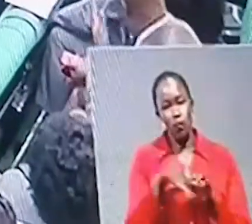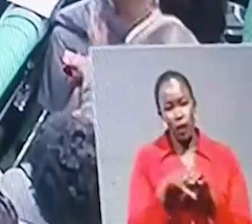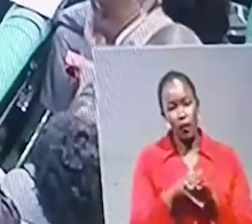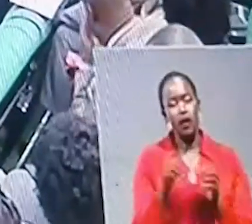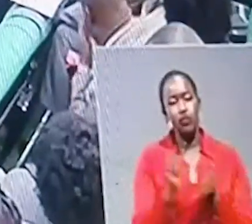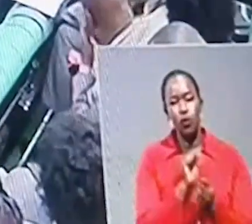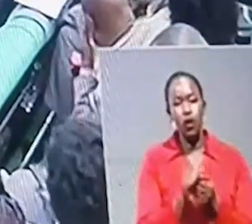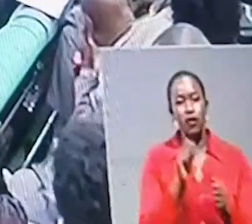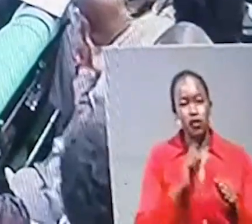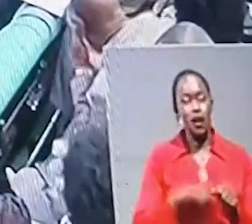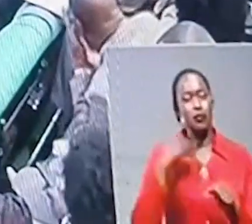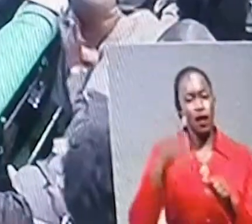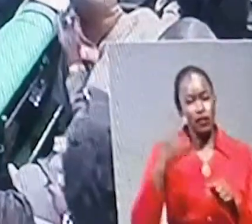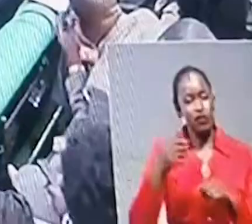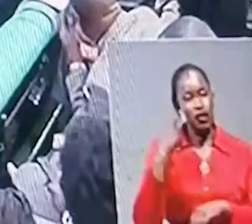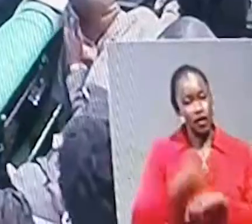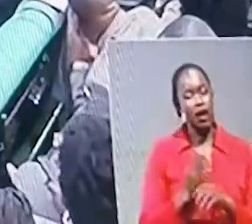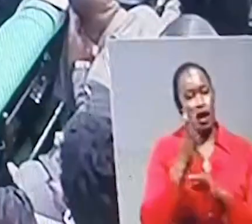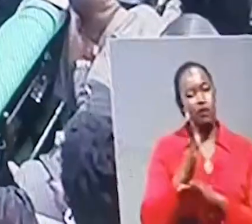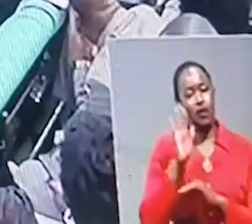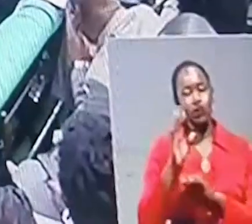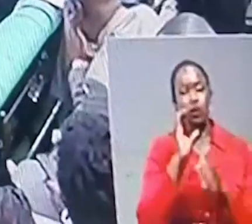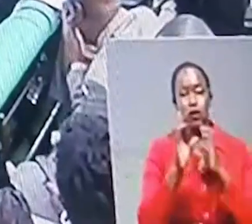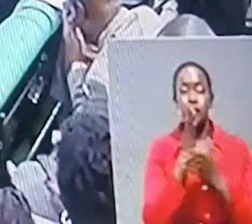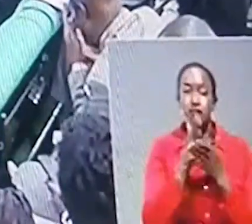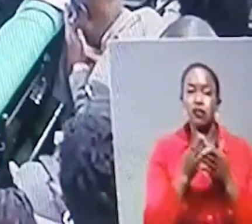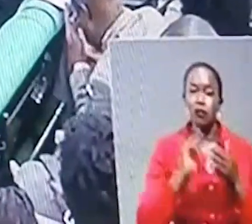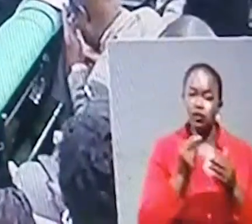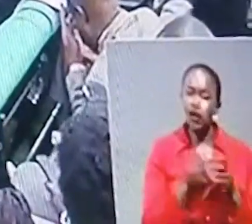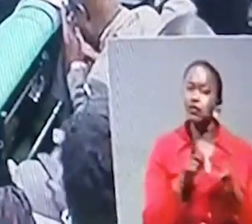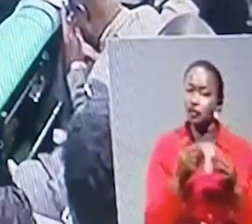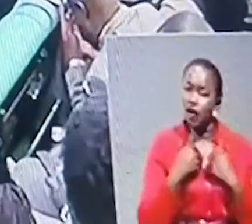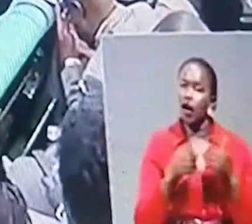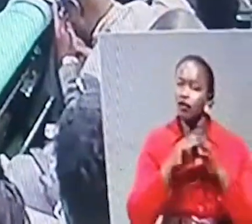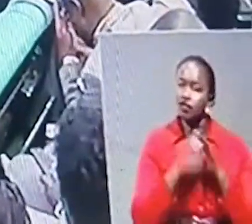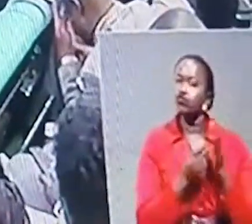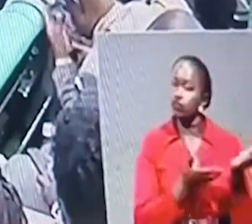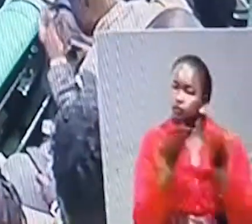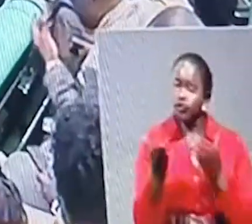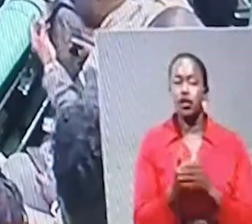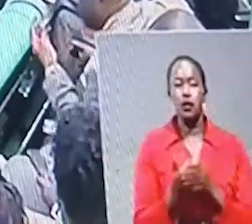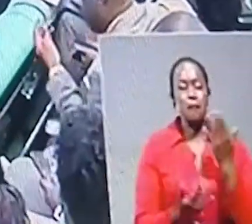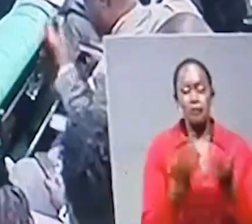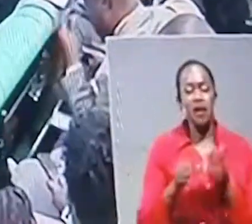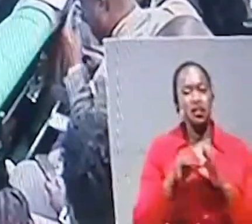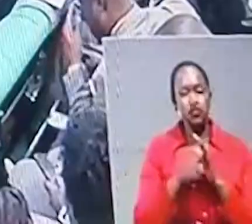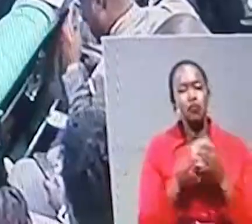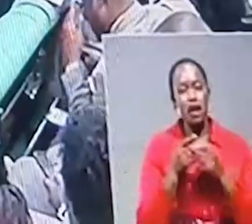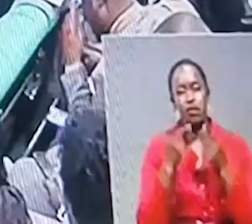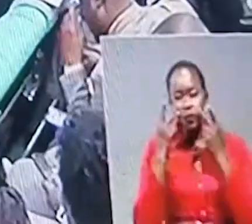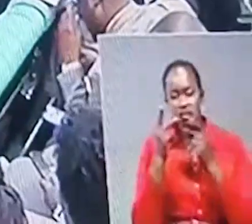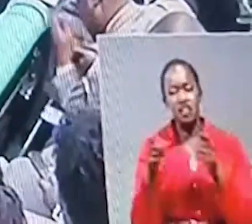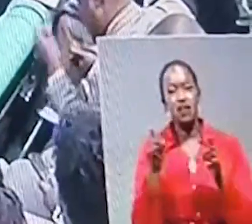time every day after your communication. Some of us also have issues to raise and burning issues, but we are seeing the same